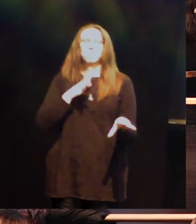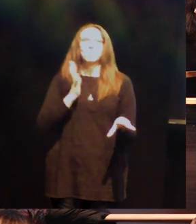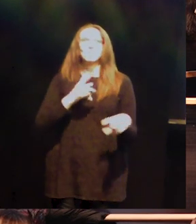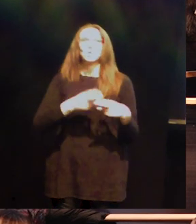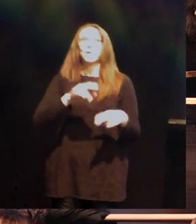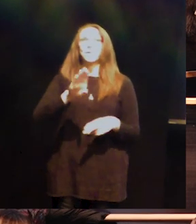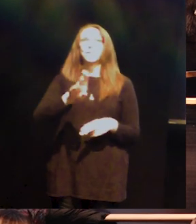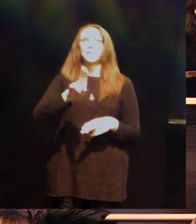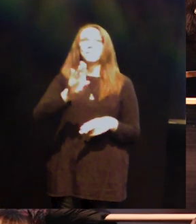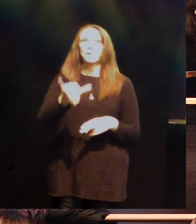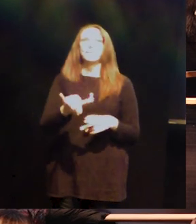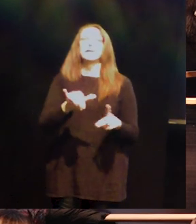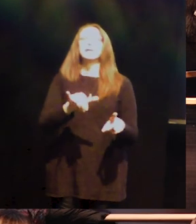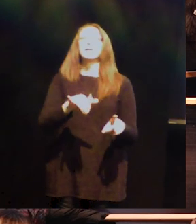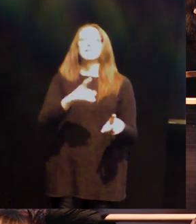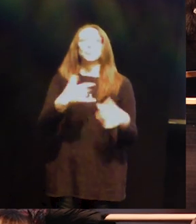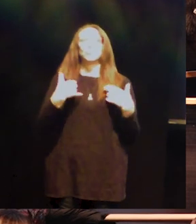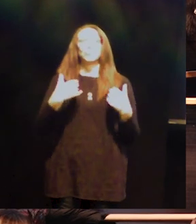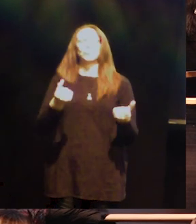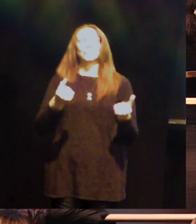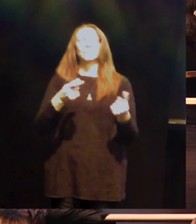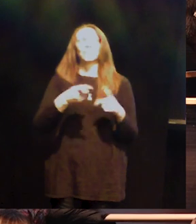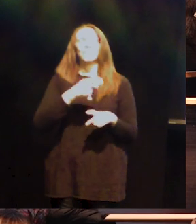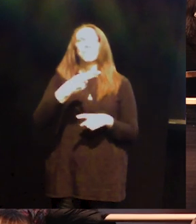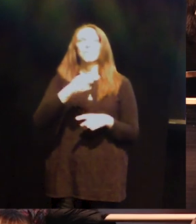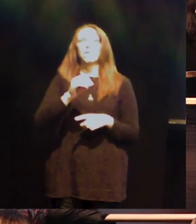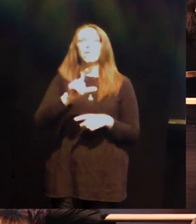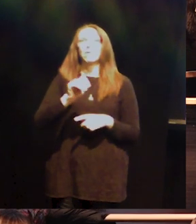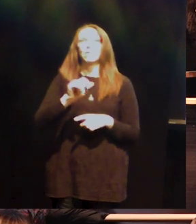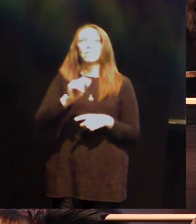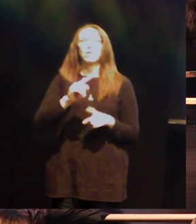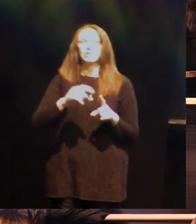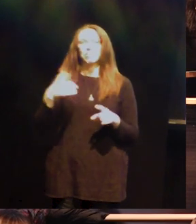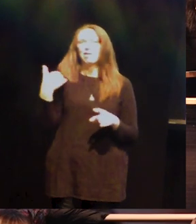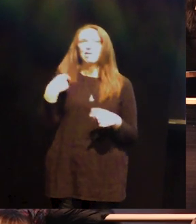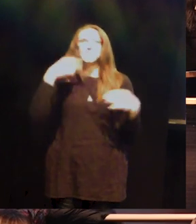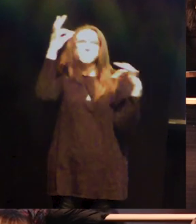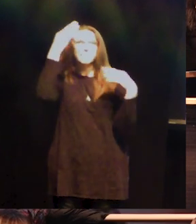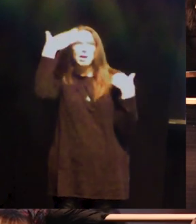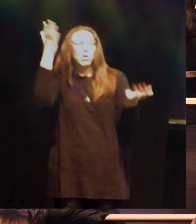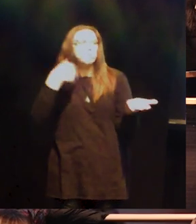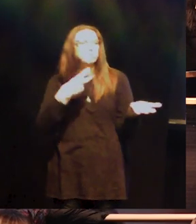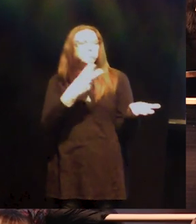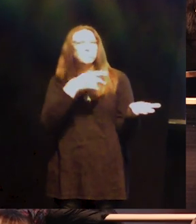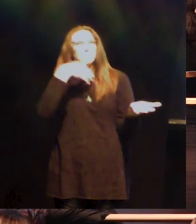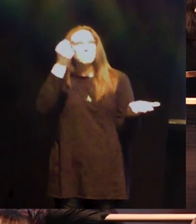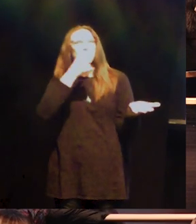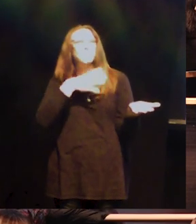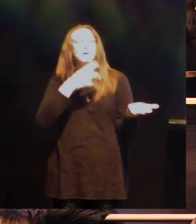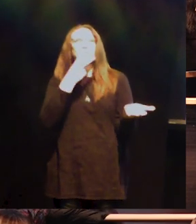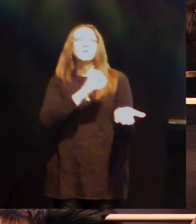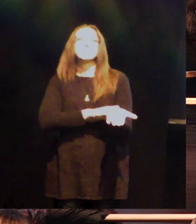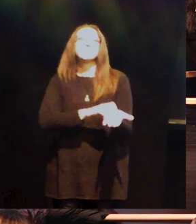Booby, and she was a Holocaust survivor. But when I was a kid, I didn't know that. I just saw... You know, to me it was a